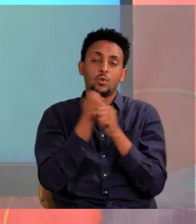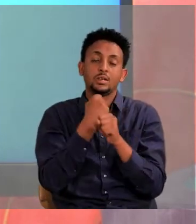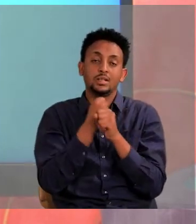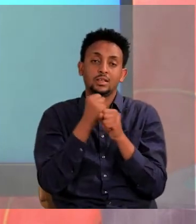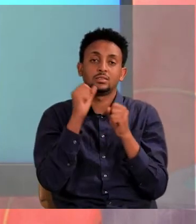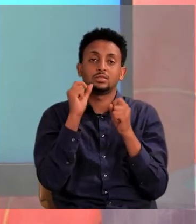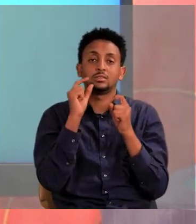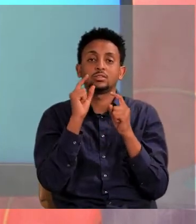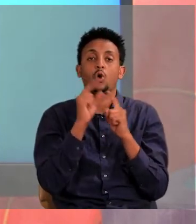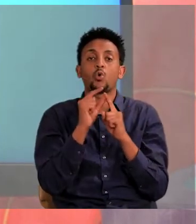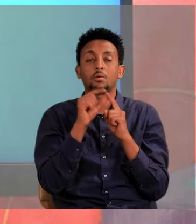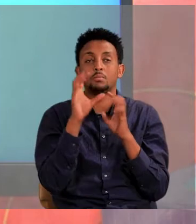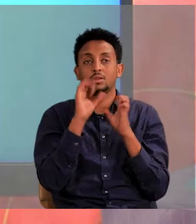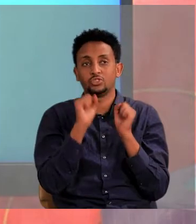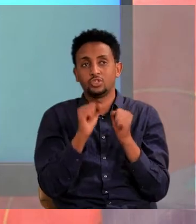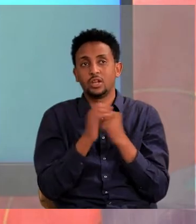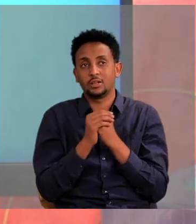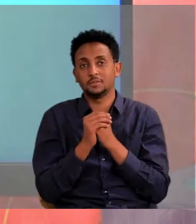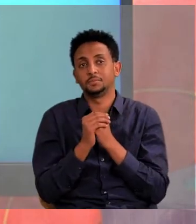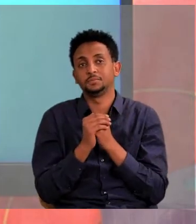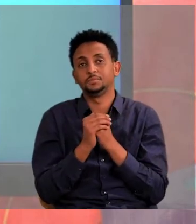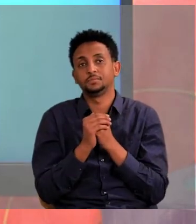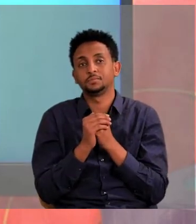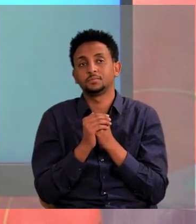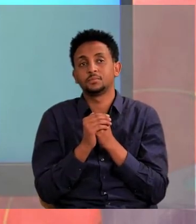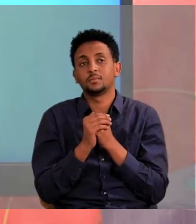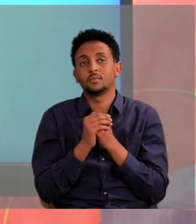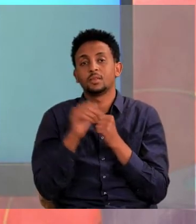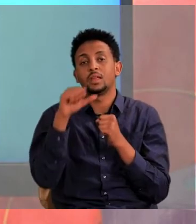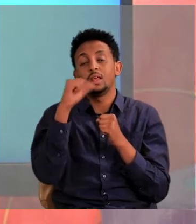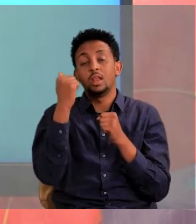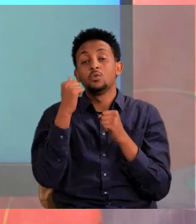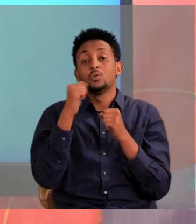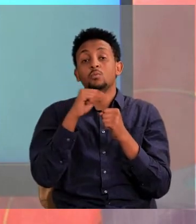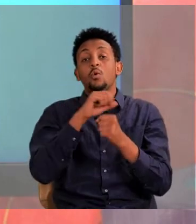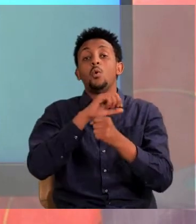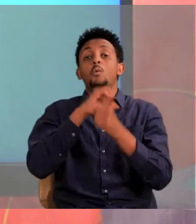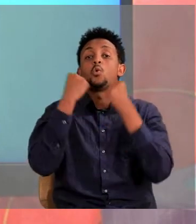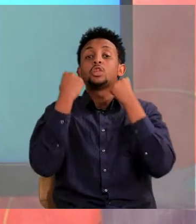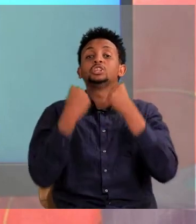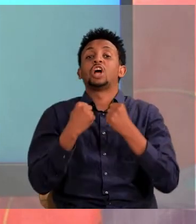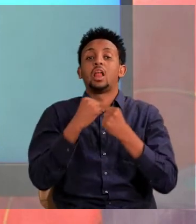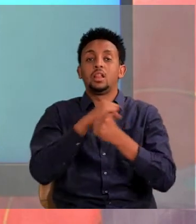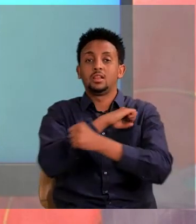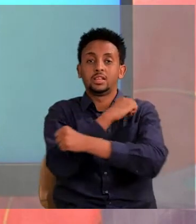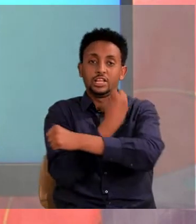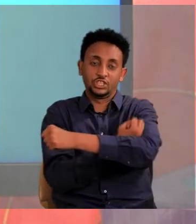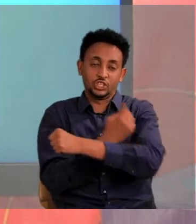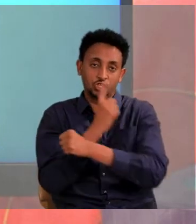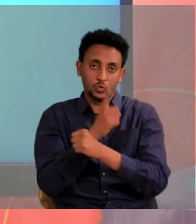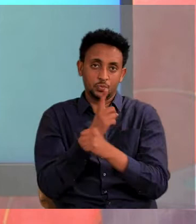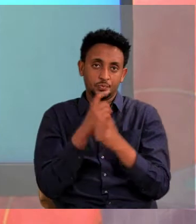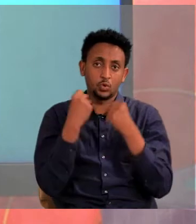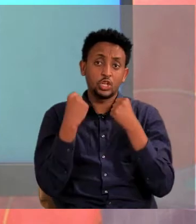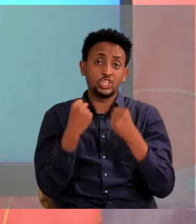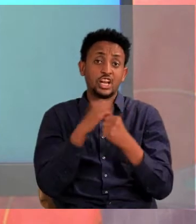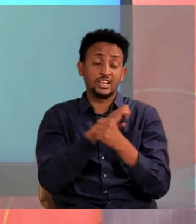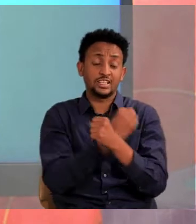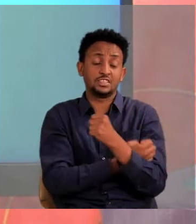solve such kinds of problems. The other form of energy is potential energy. Potential